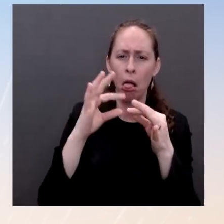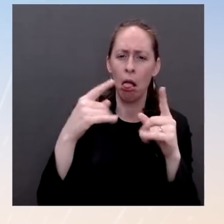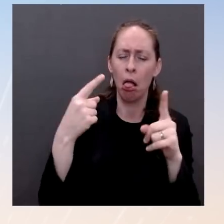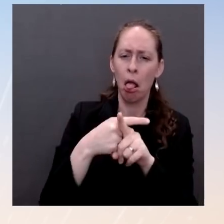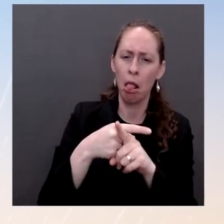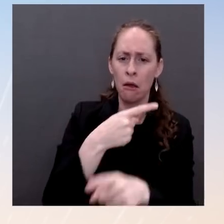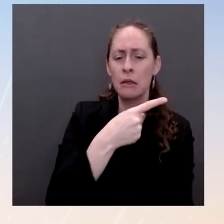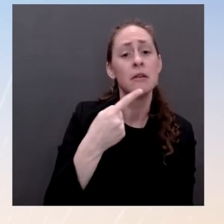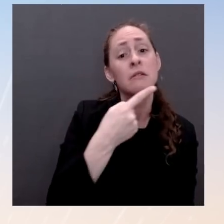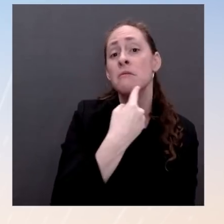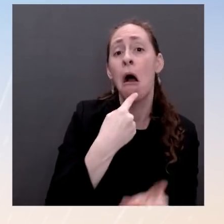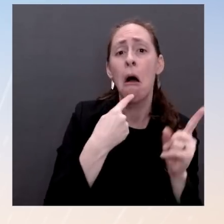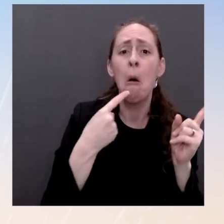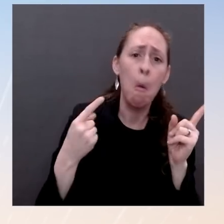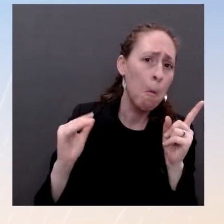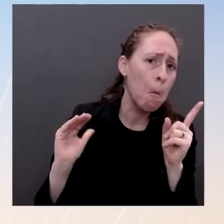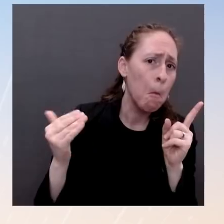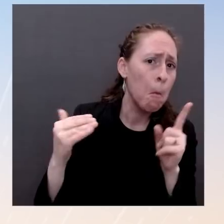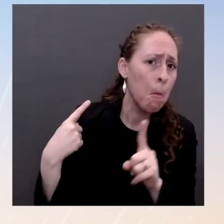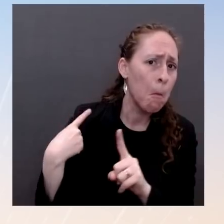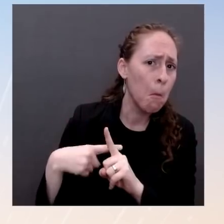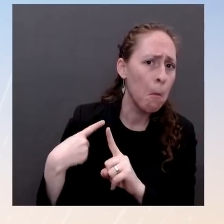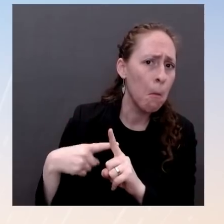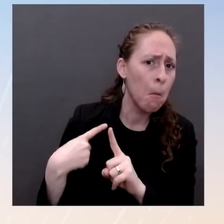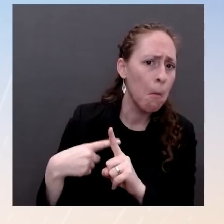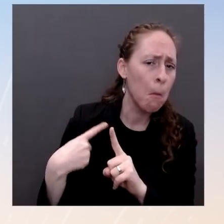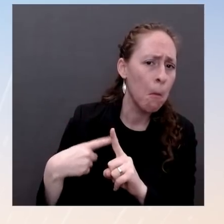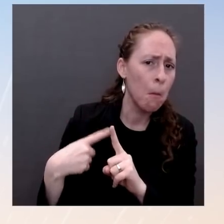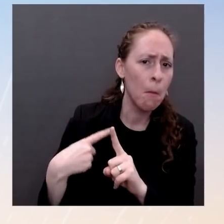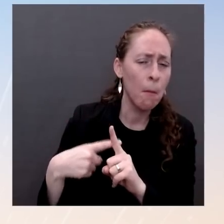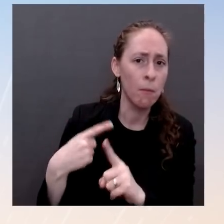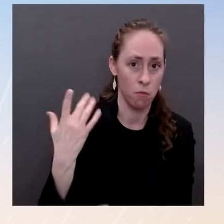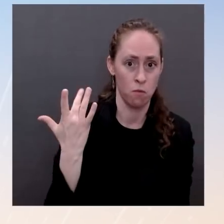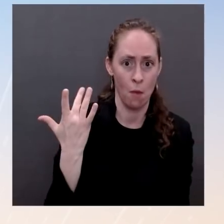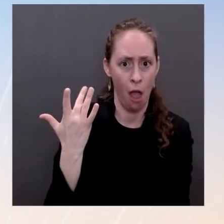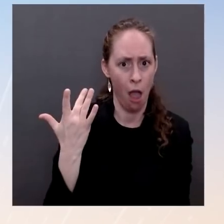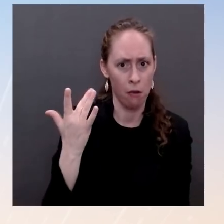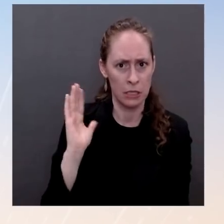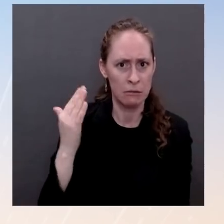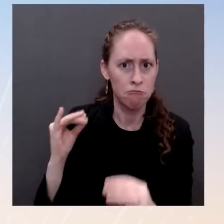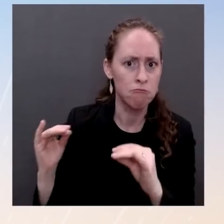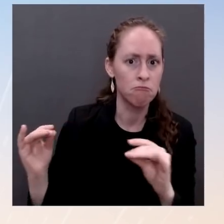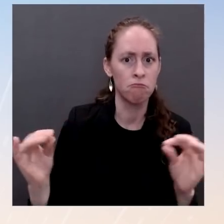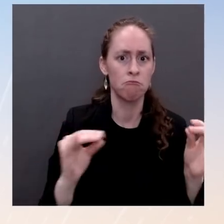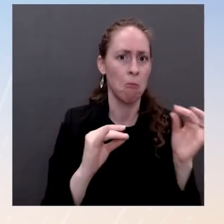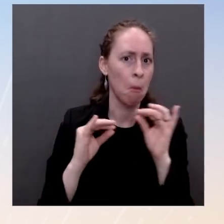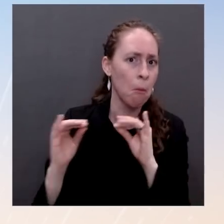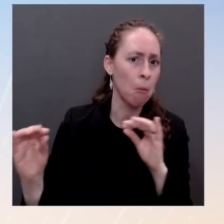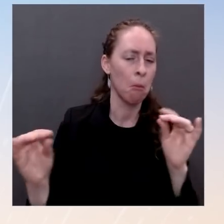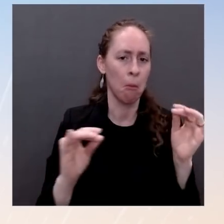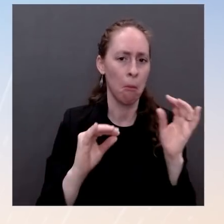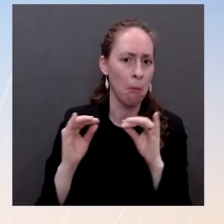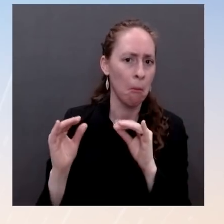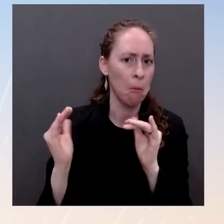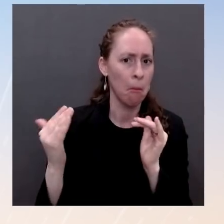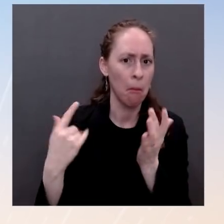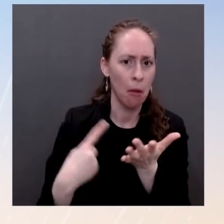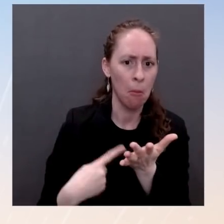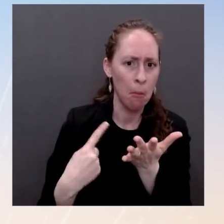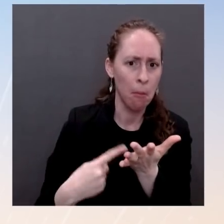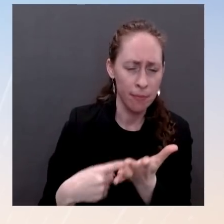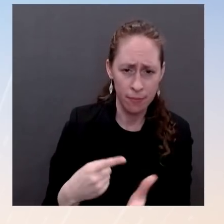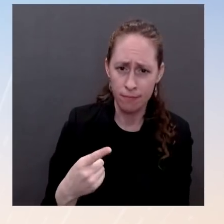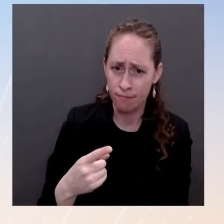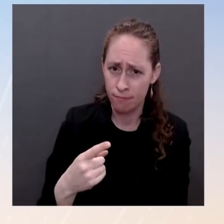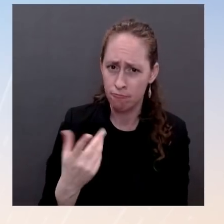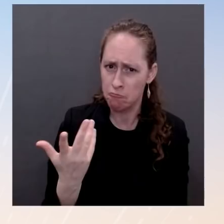that are happening behind the scenes. Does the administration, does the president share that cautious optimism? Because we heard from the president very firm